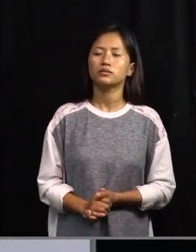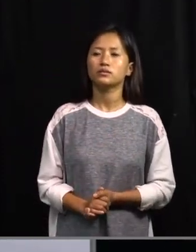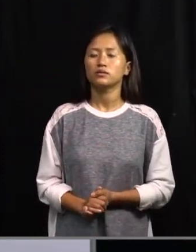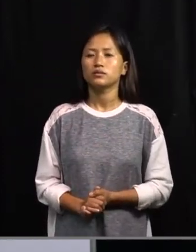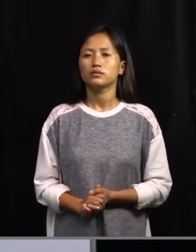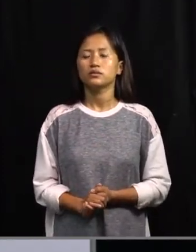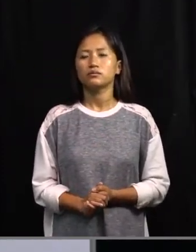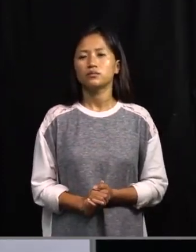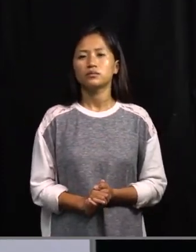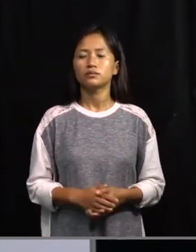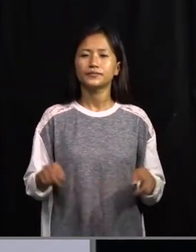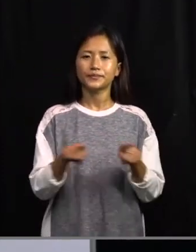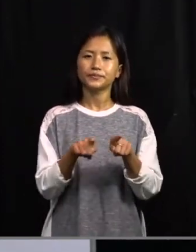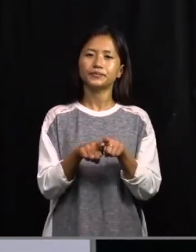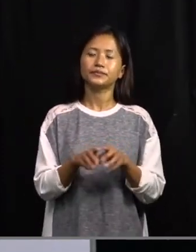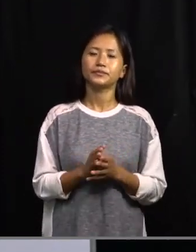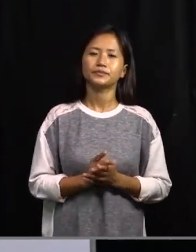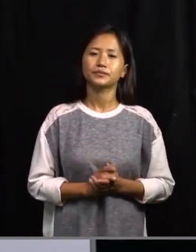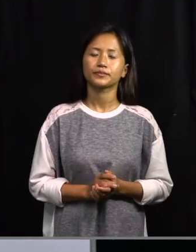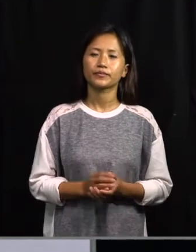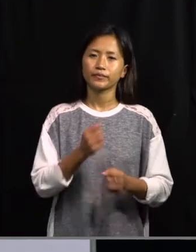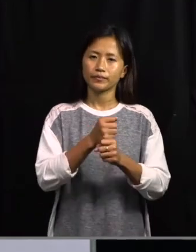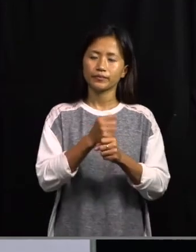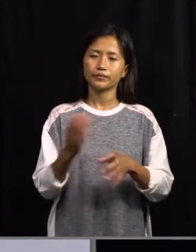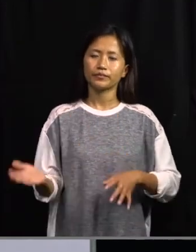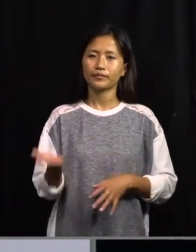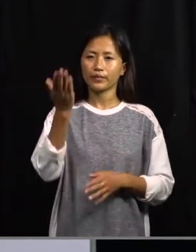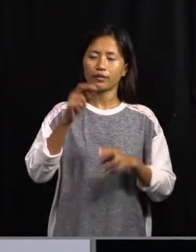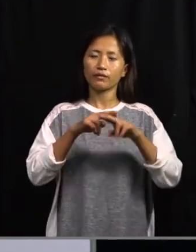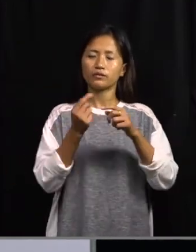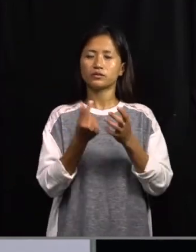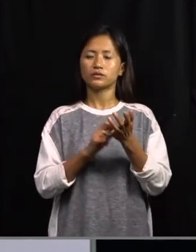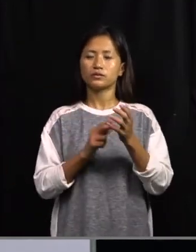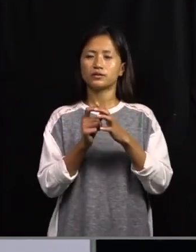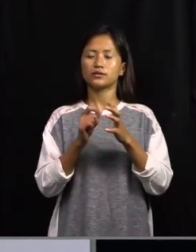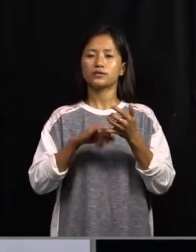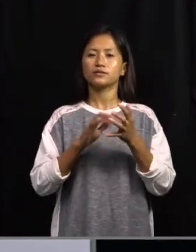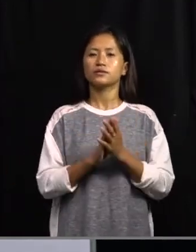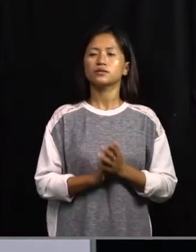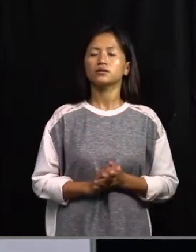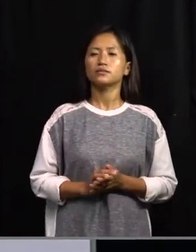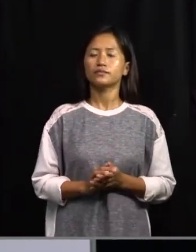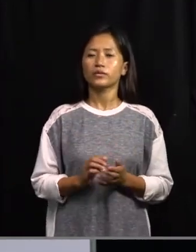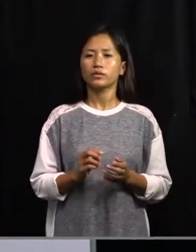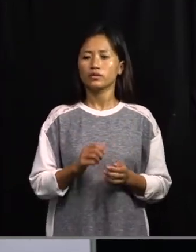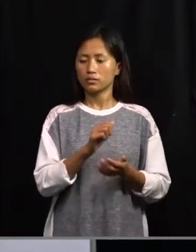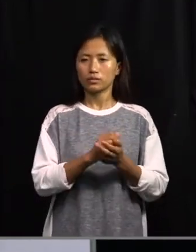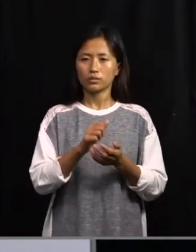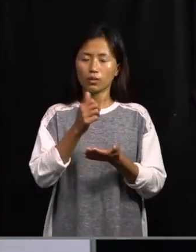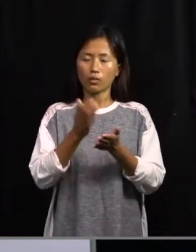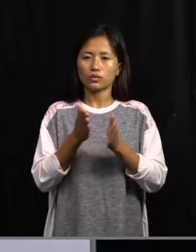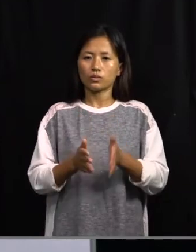not. Likewise, sometimes the government can raise funds in order to fund the